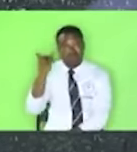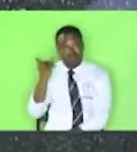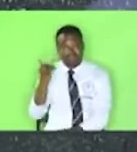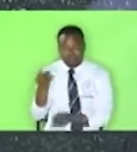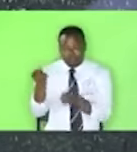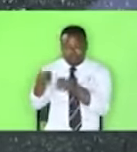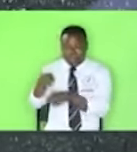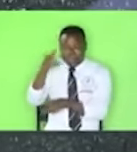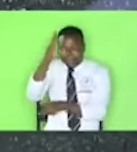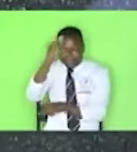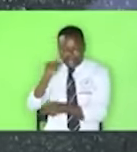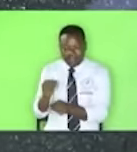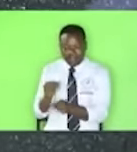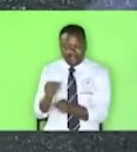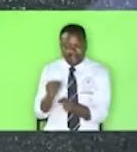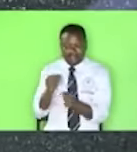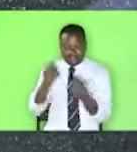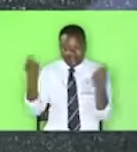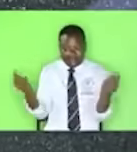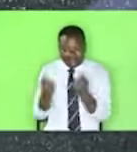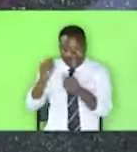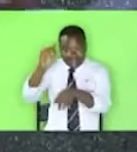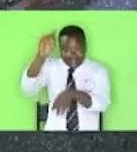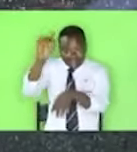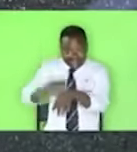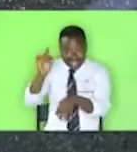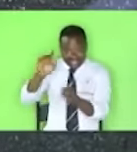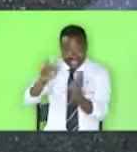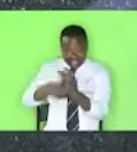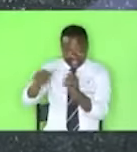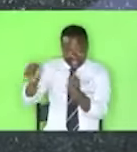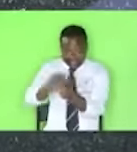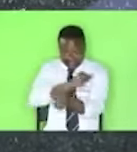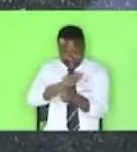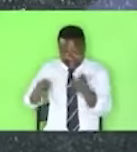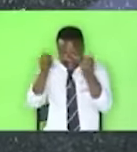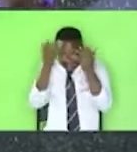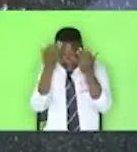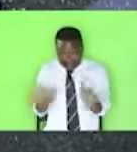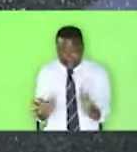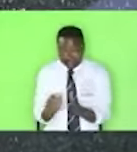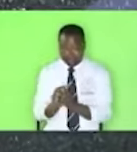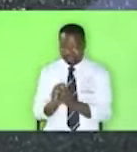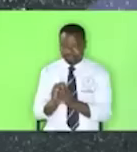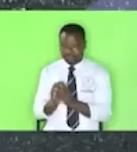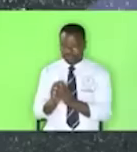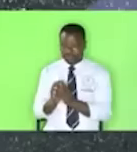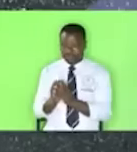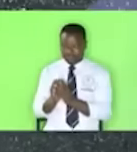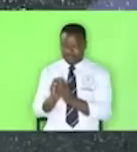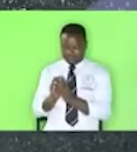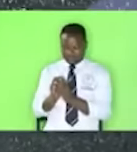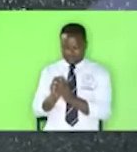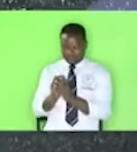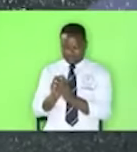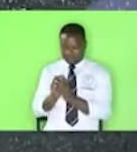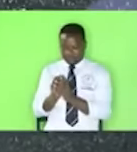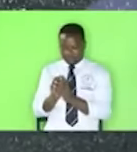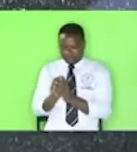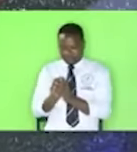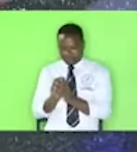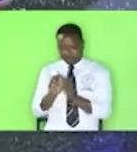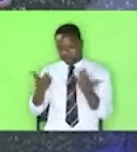fell and was deformed, the greatest denier was